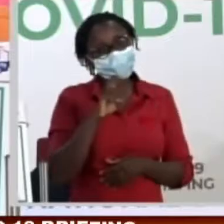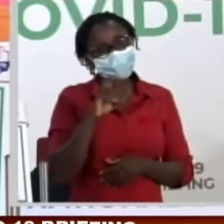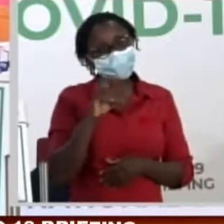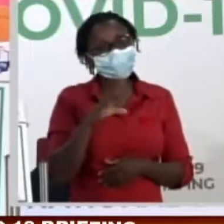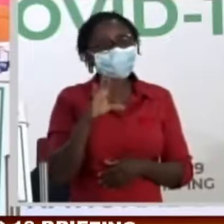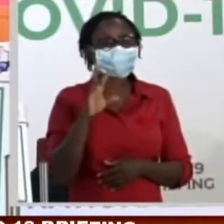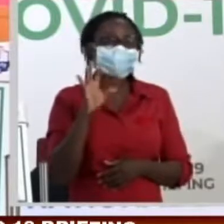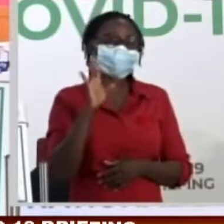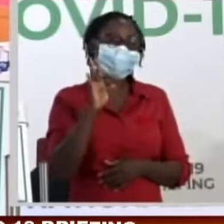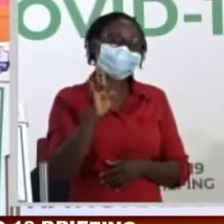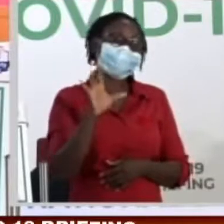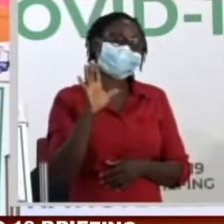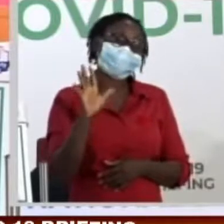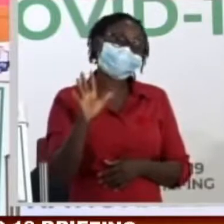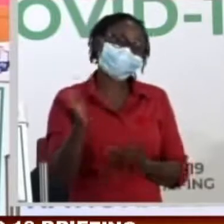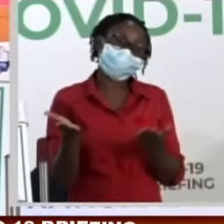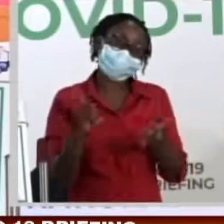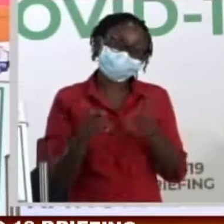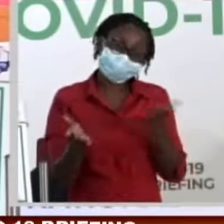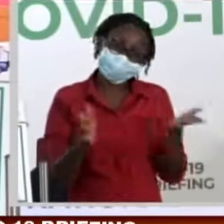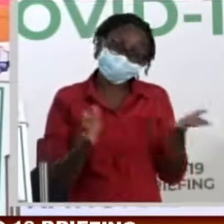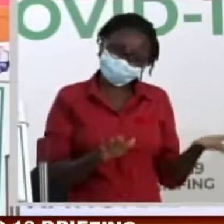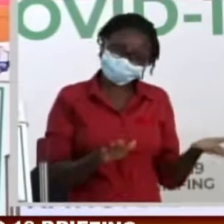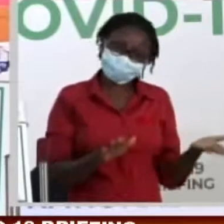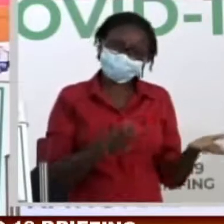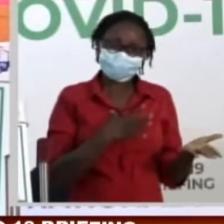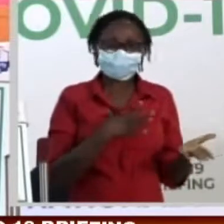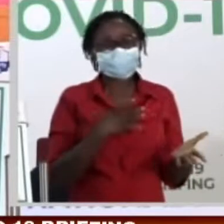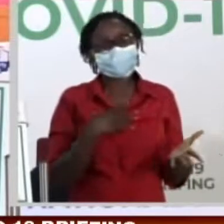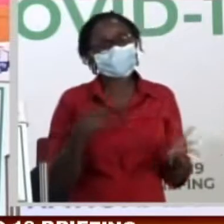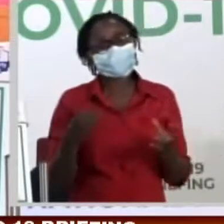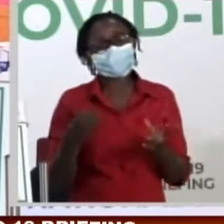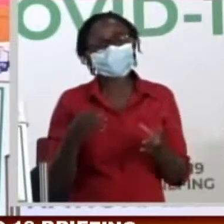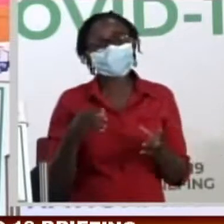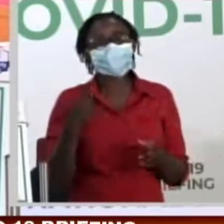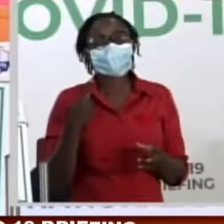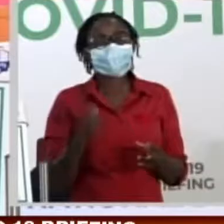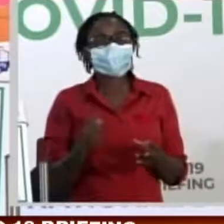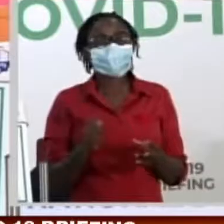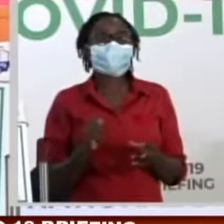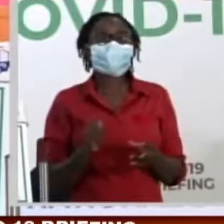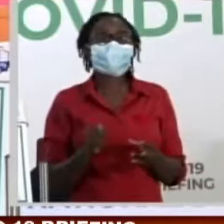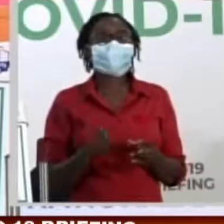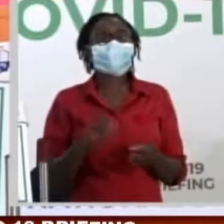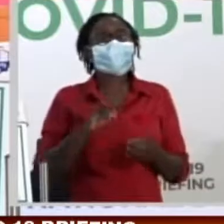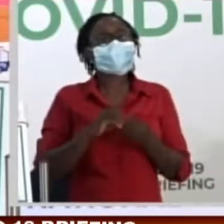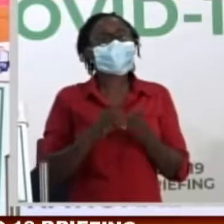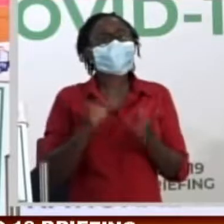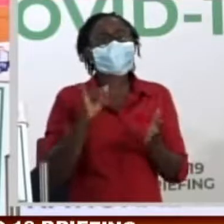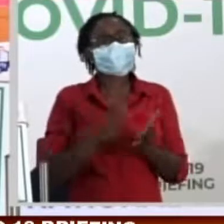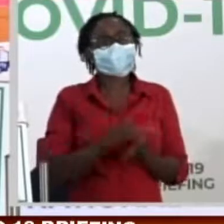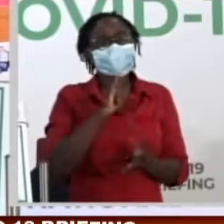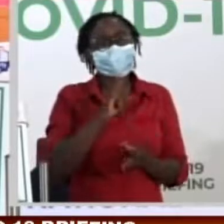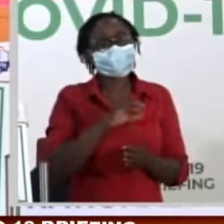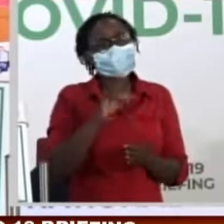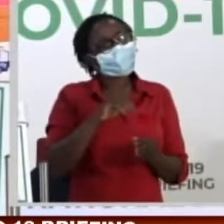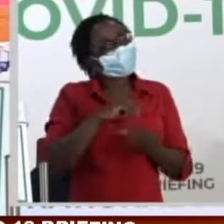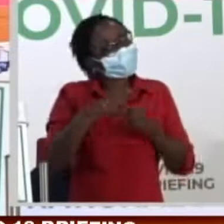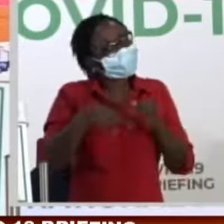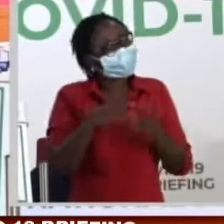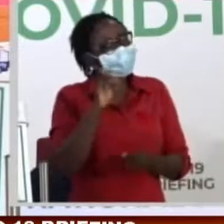975 fatalities and a case fatality rate that is still around 2%.